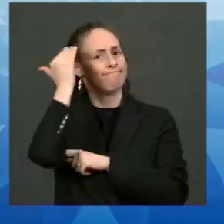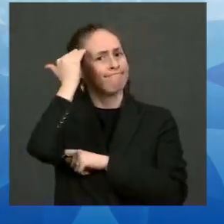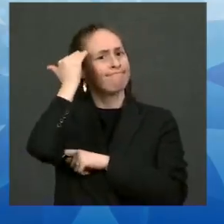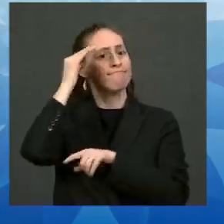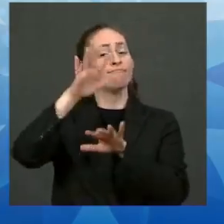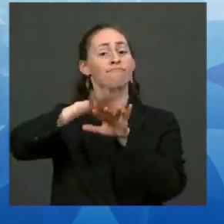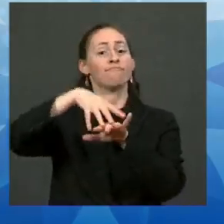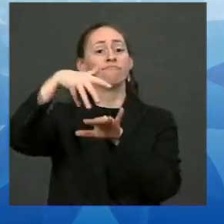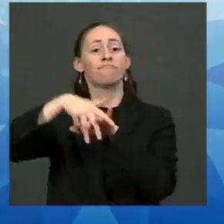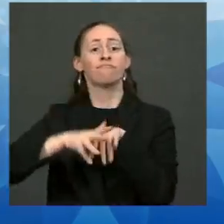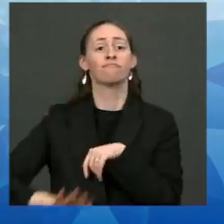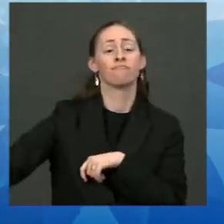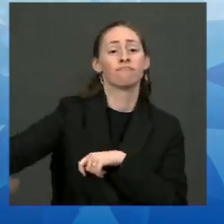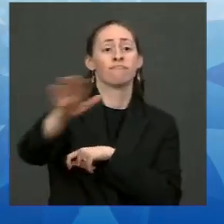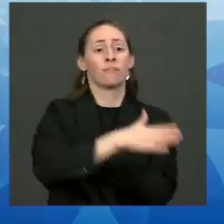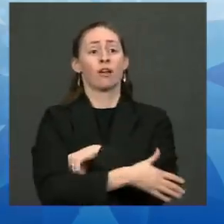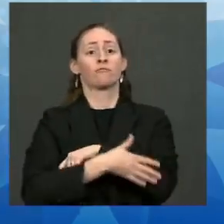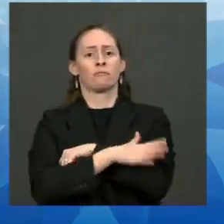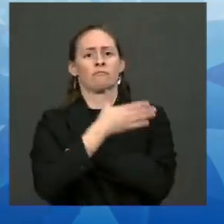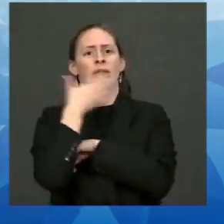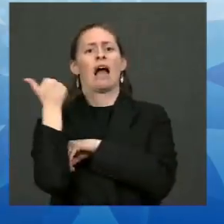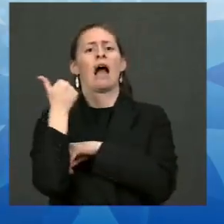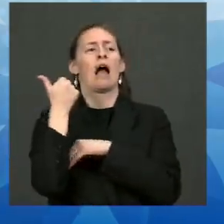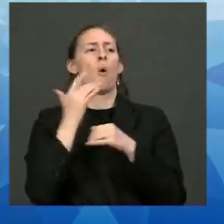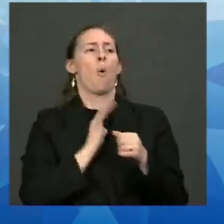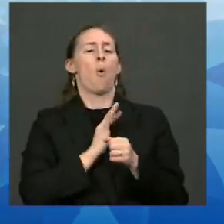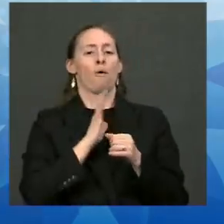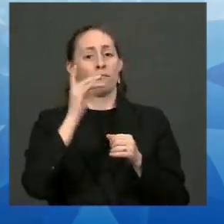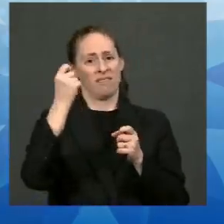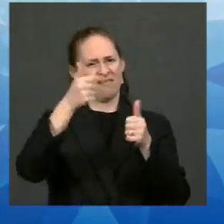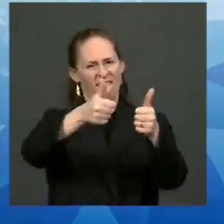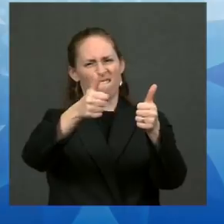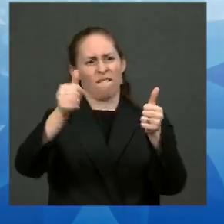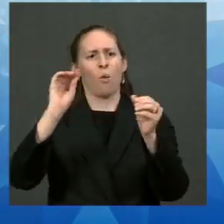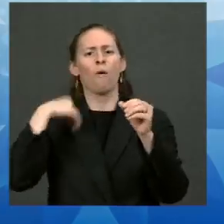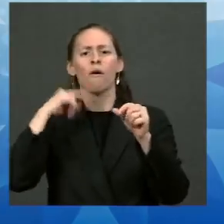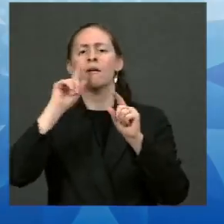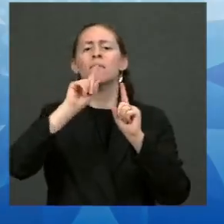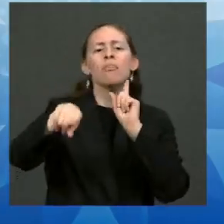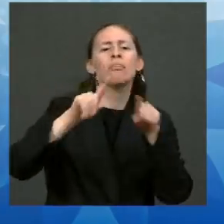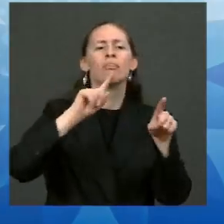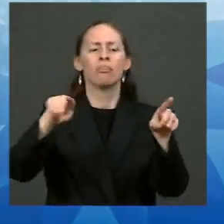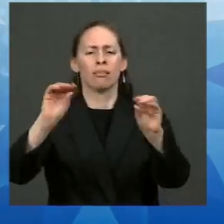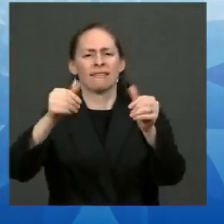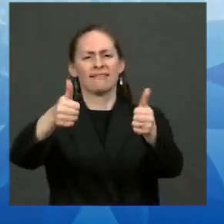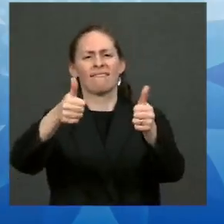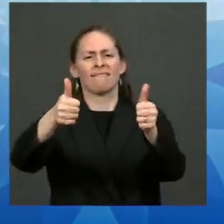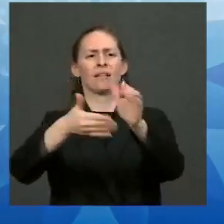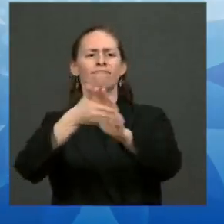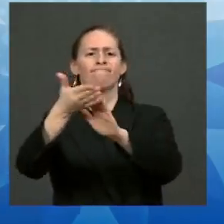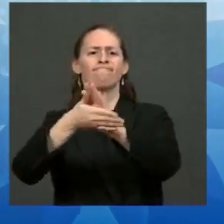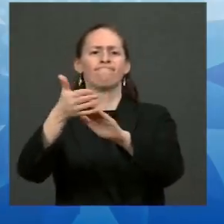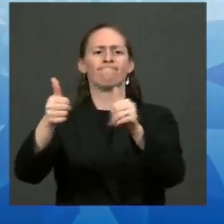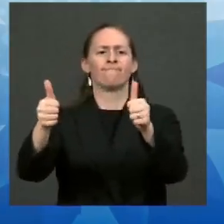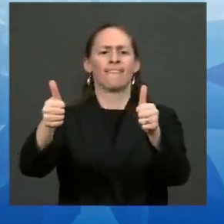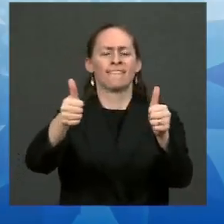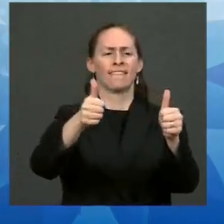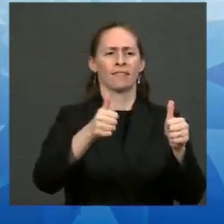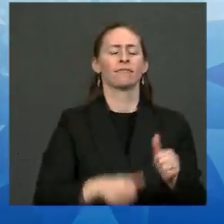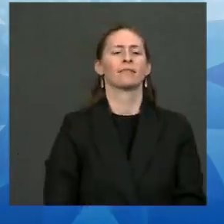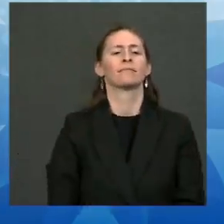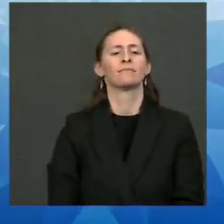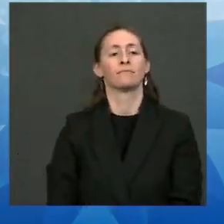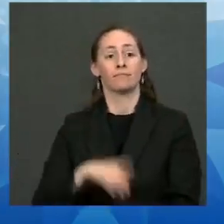own decisions. That's why some of the votes I took as a young senator were among my proudest,